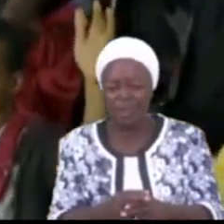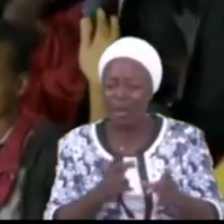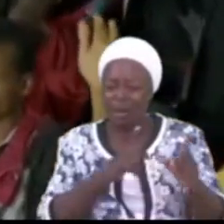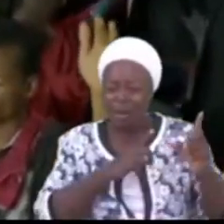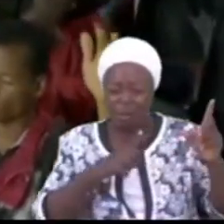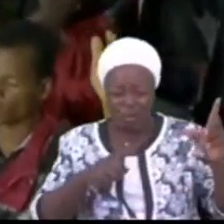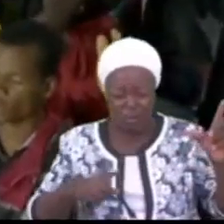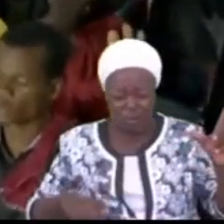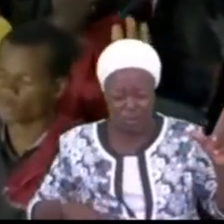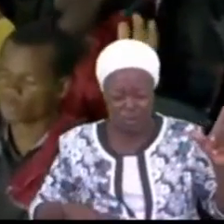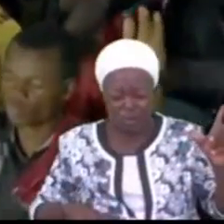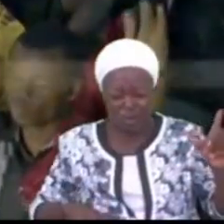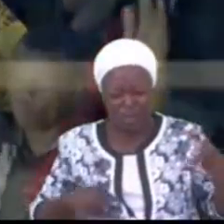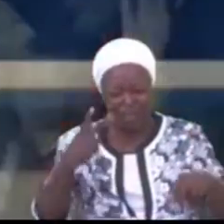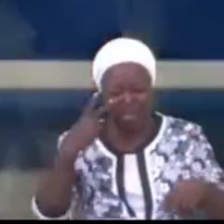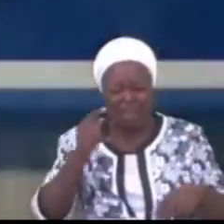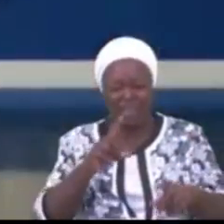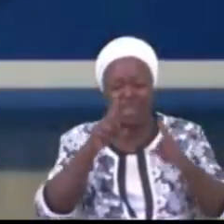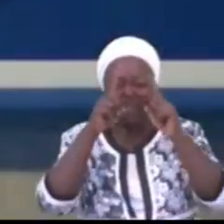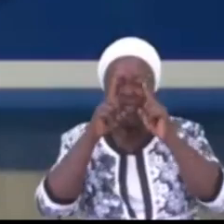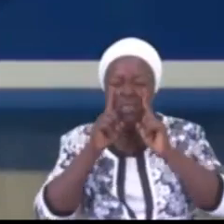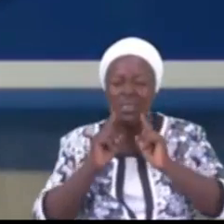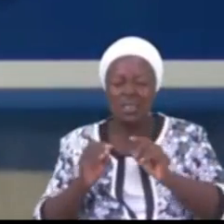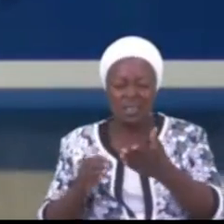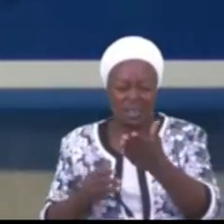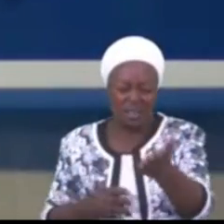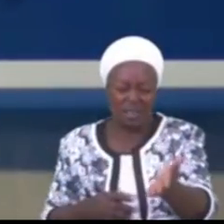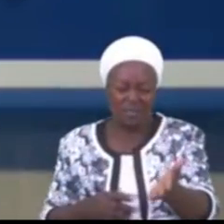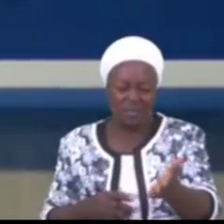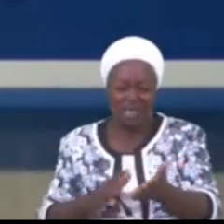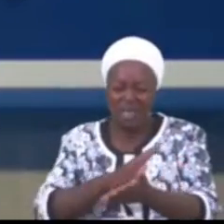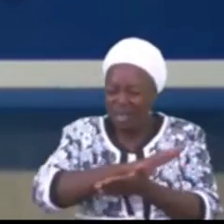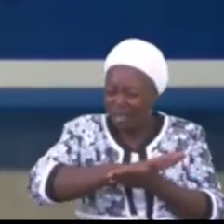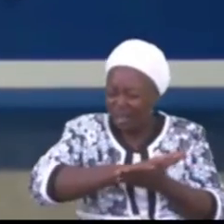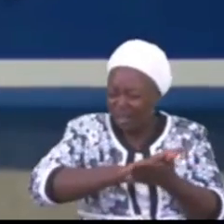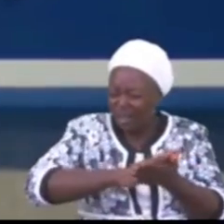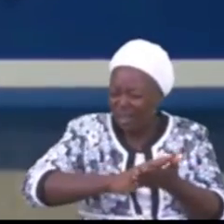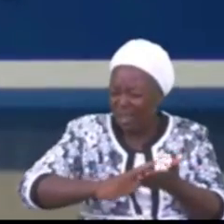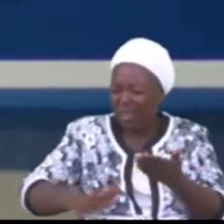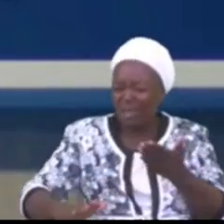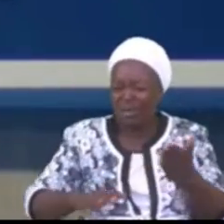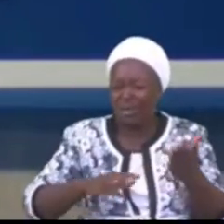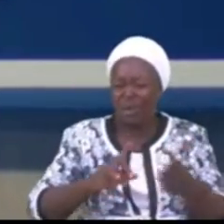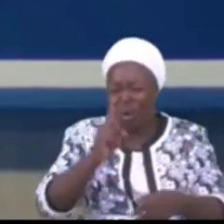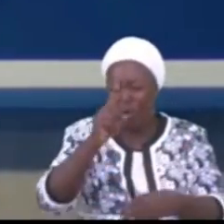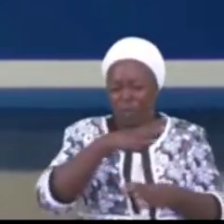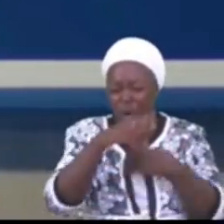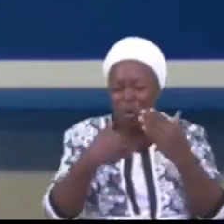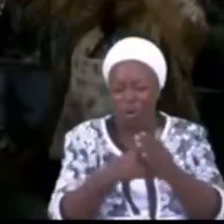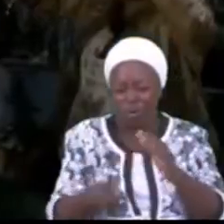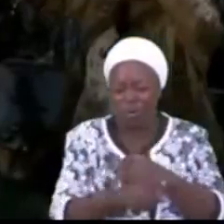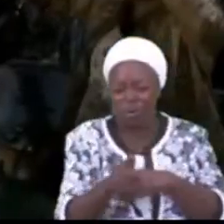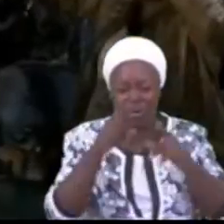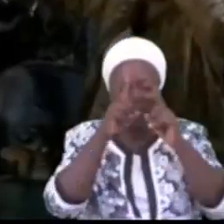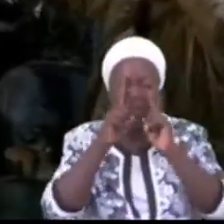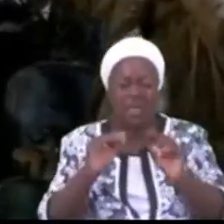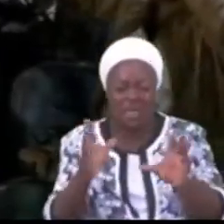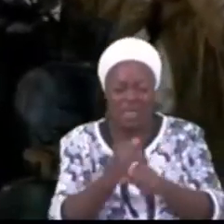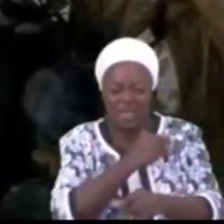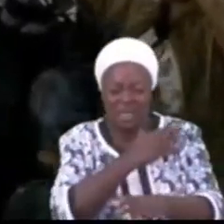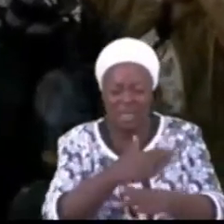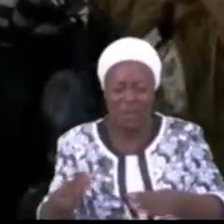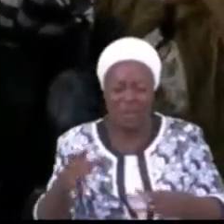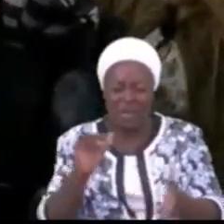Lord, look at the tears there. Dry up those tears. Take away